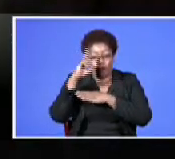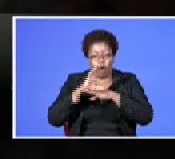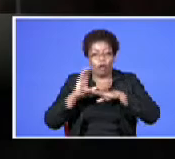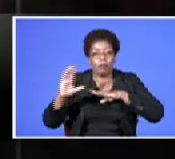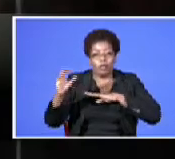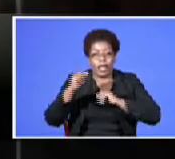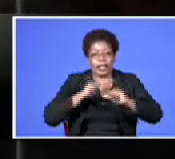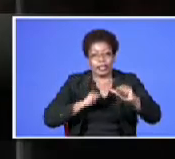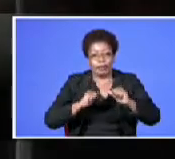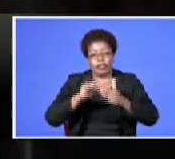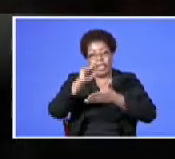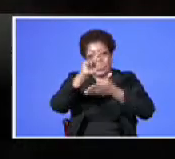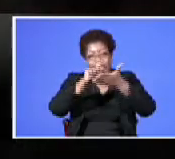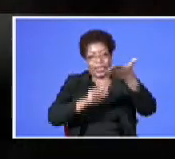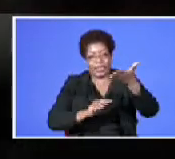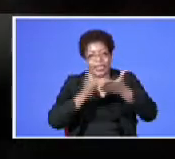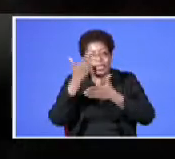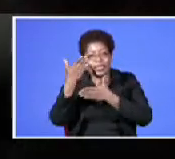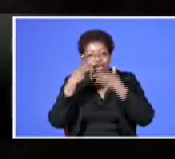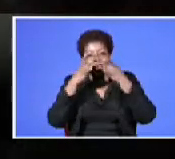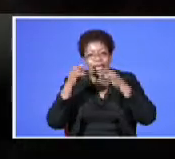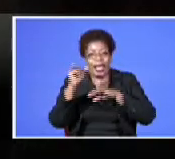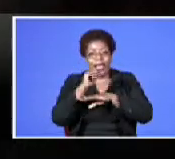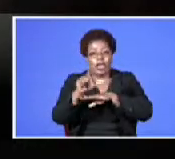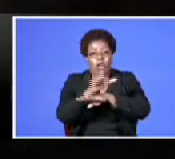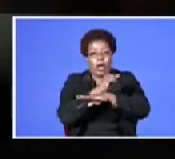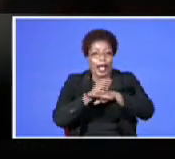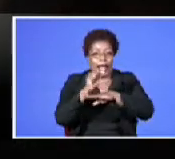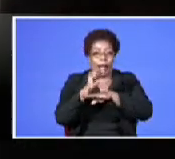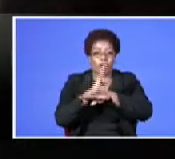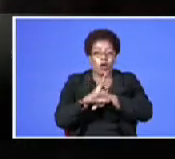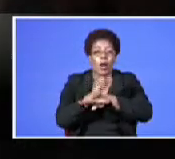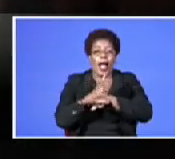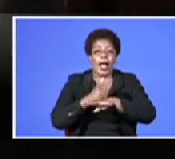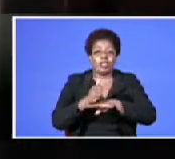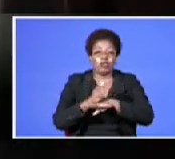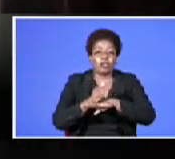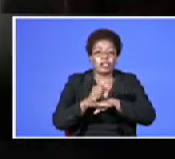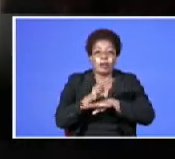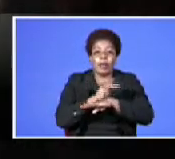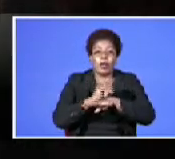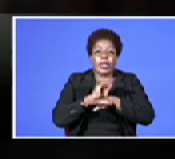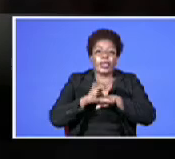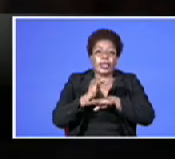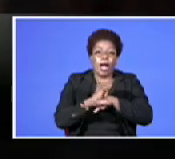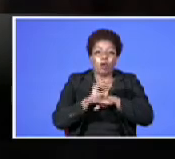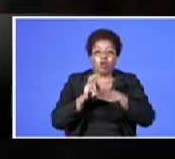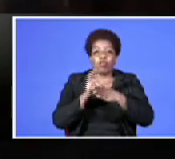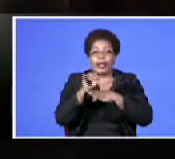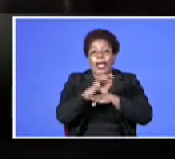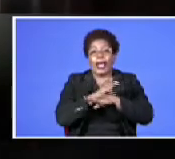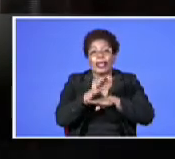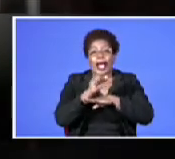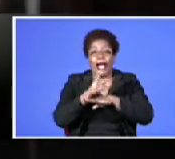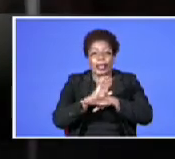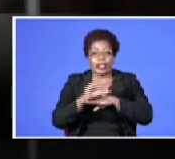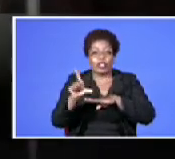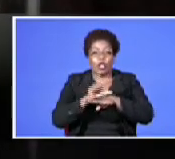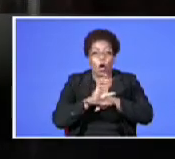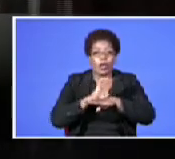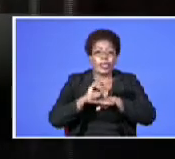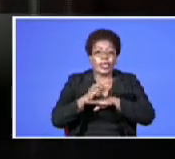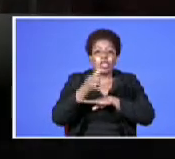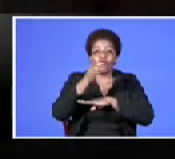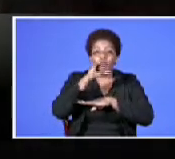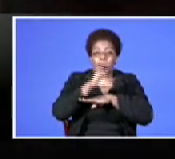Island, Long Island, Abaco, Andros, Mayaguana, Inagua, Crooked Island, Acklands, Long Key,